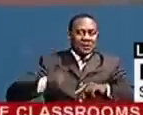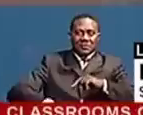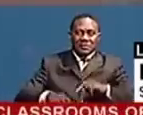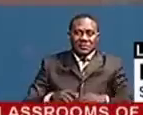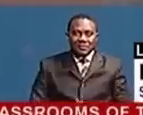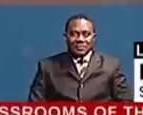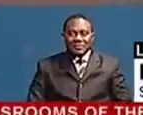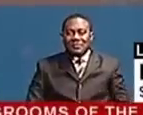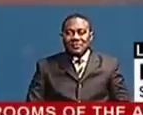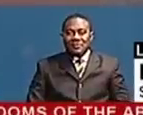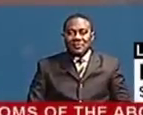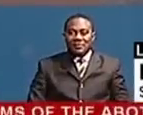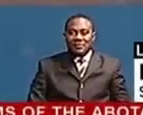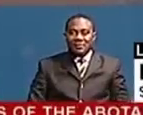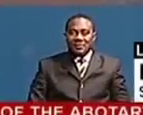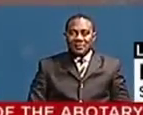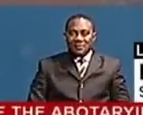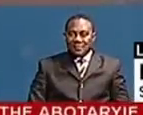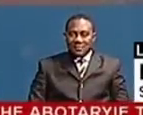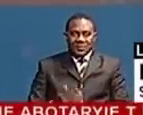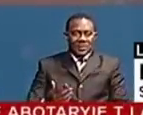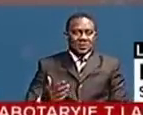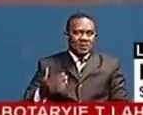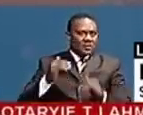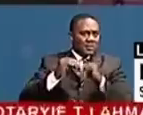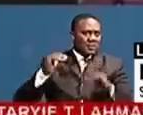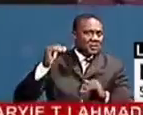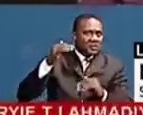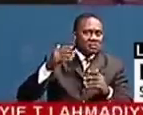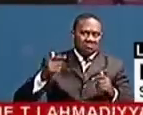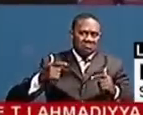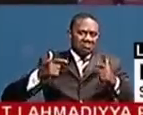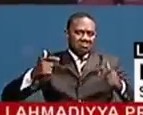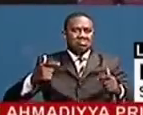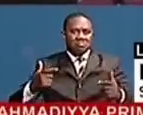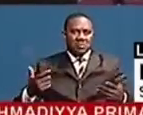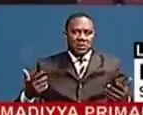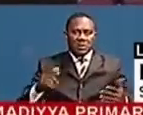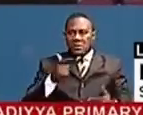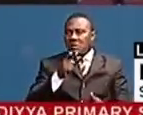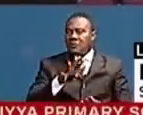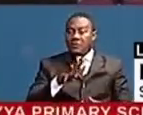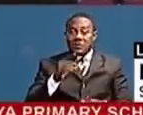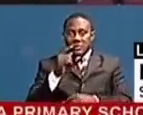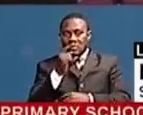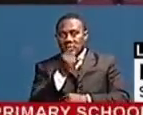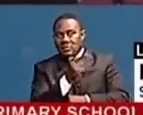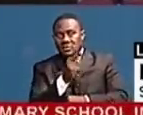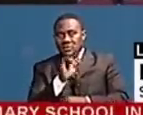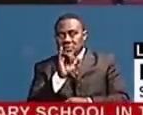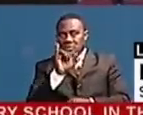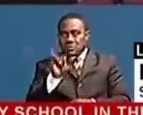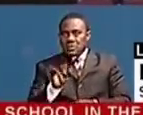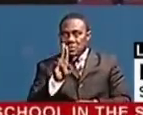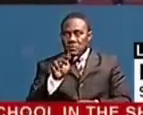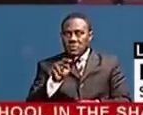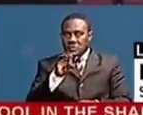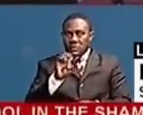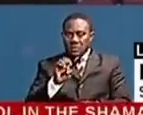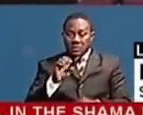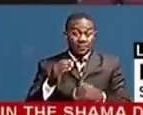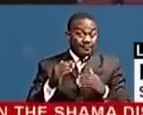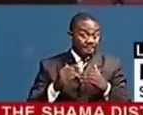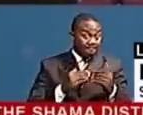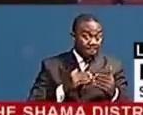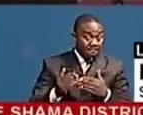the emergence of overmighty subjects in this country, as we said on the 24th day of June 2013.